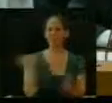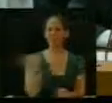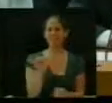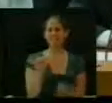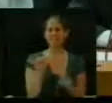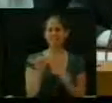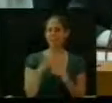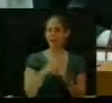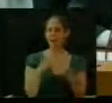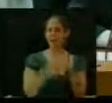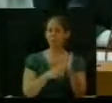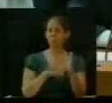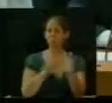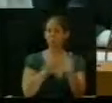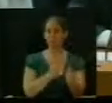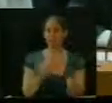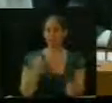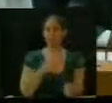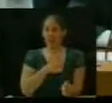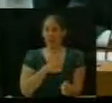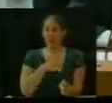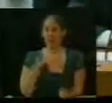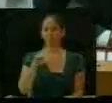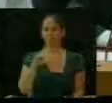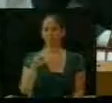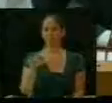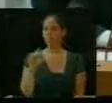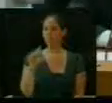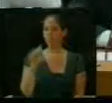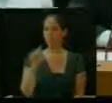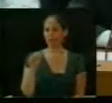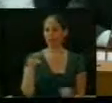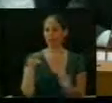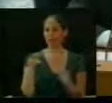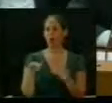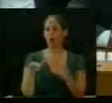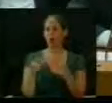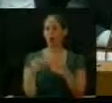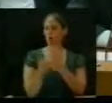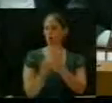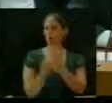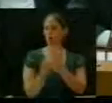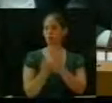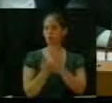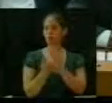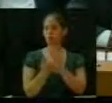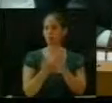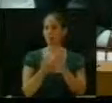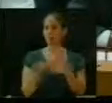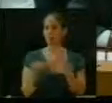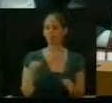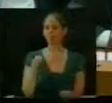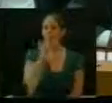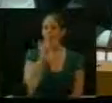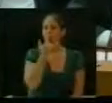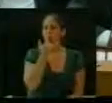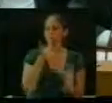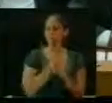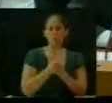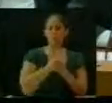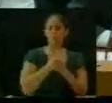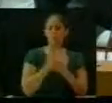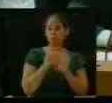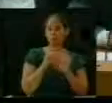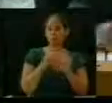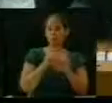so forth. I am a defendant in this lawsuit, just like everybody else. I have been accused of violating the law, and I will